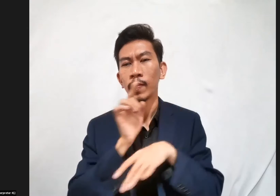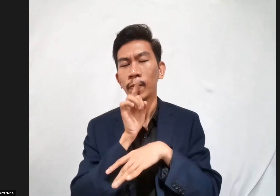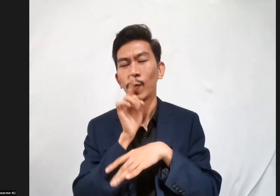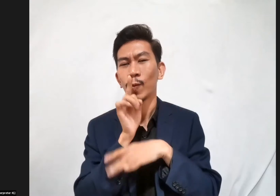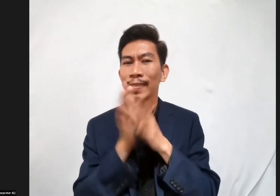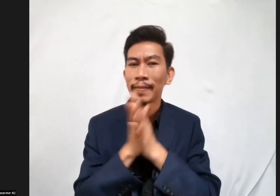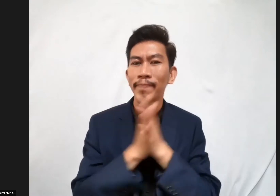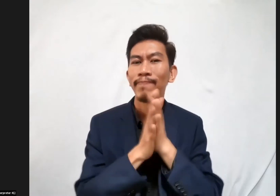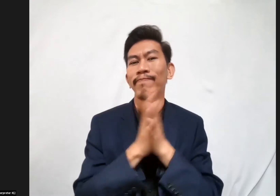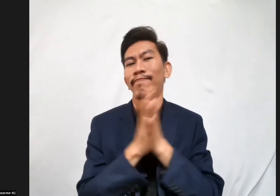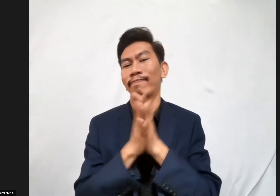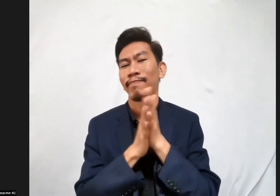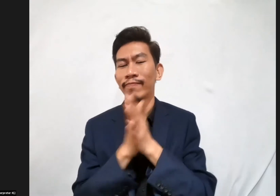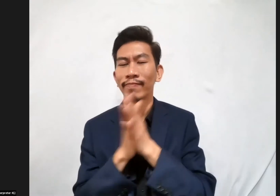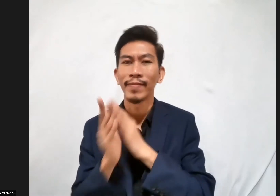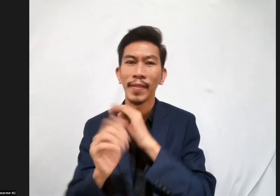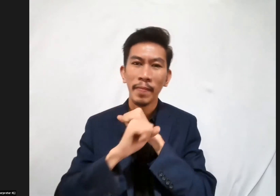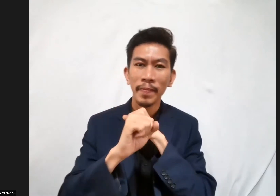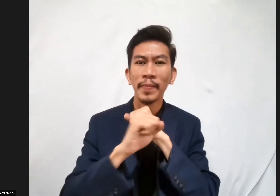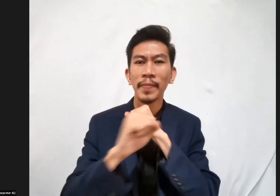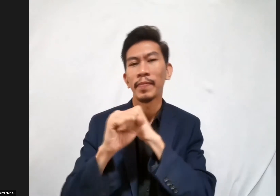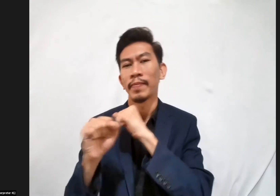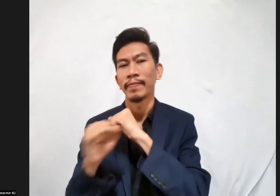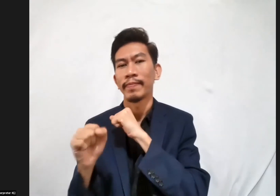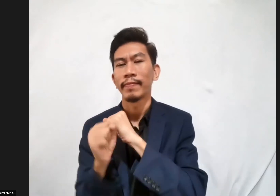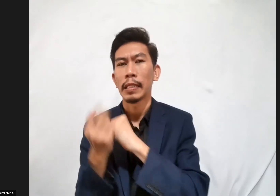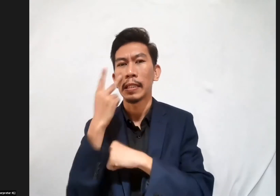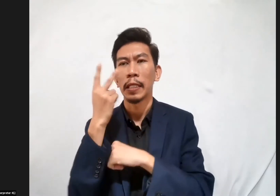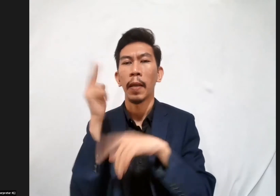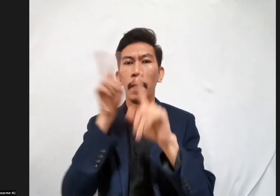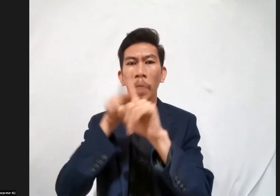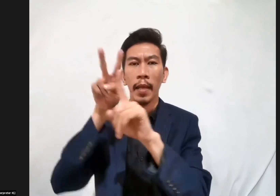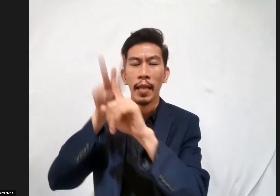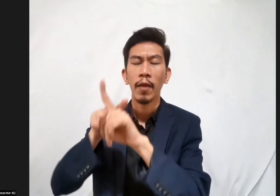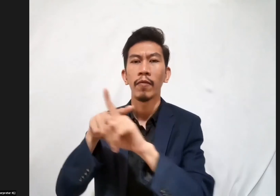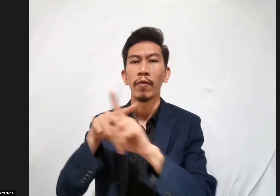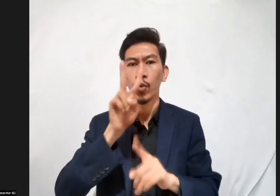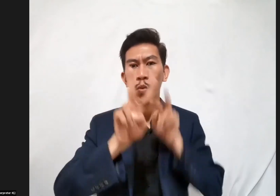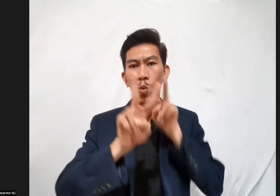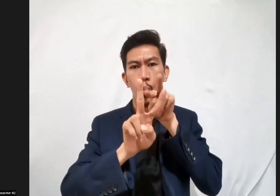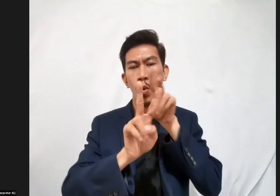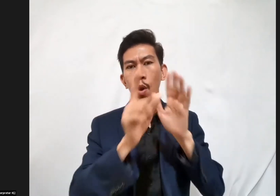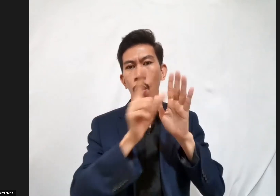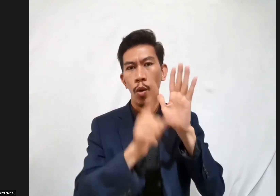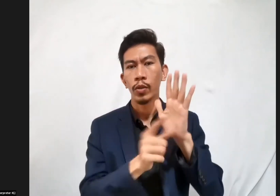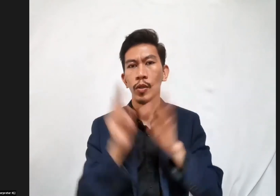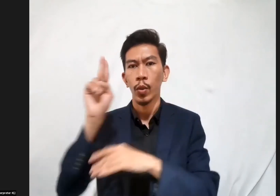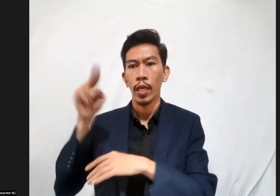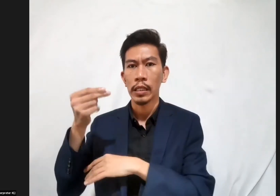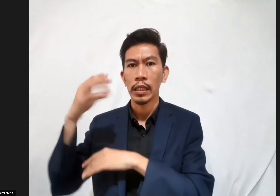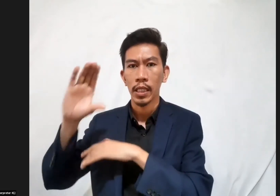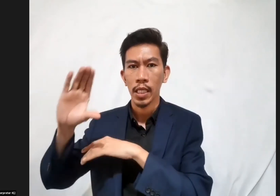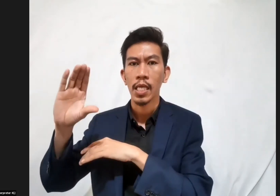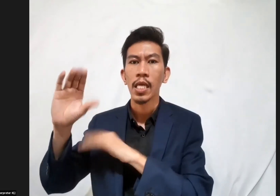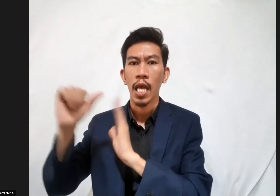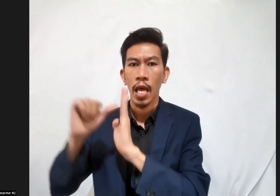our advocacy to finally see the implementation of these two landmark laws, the Universal Health Care